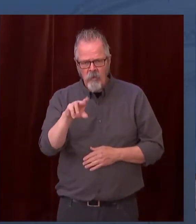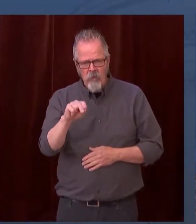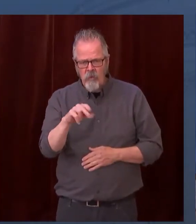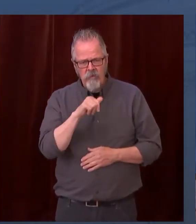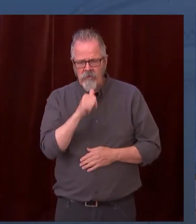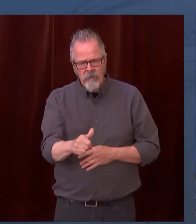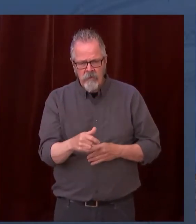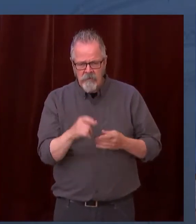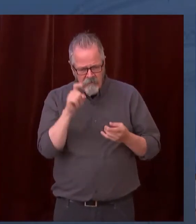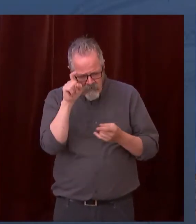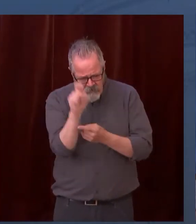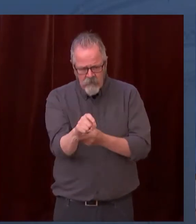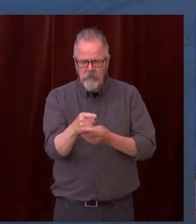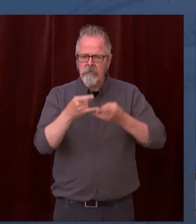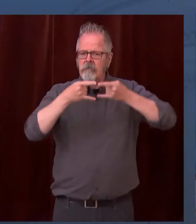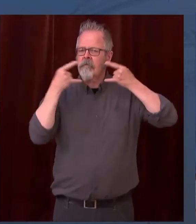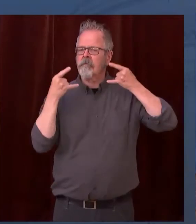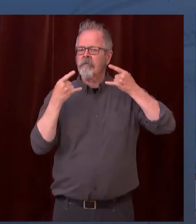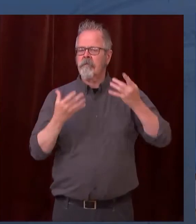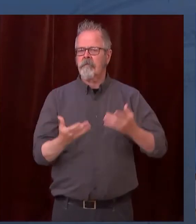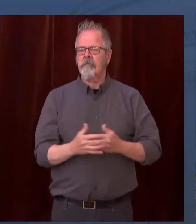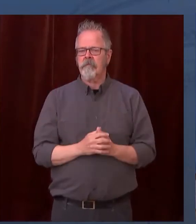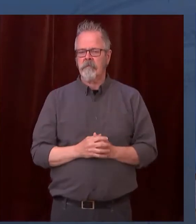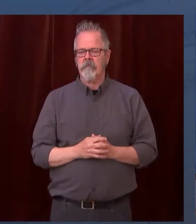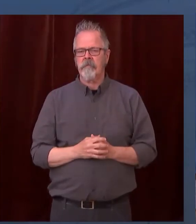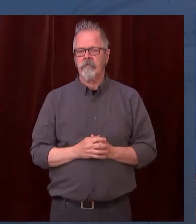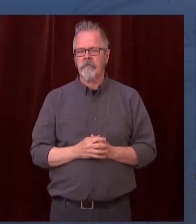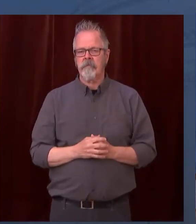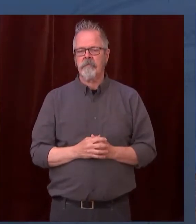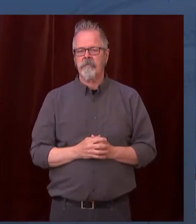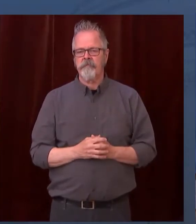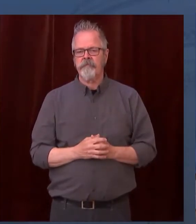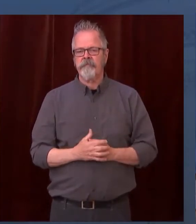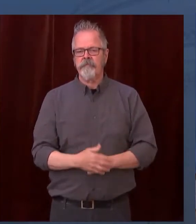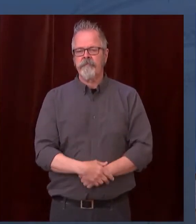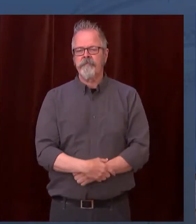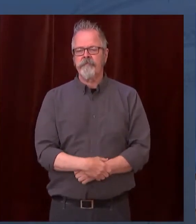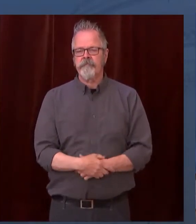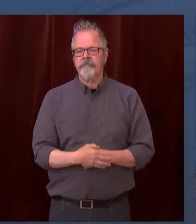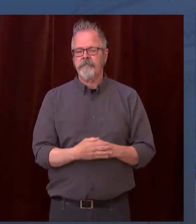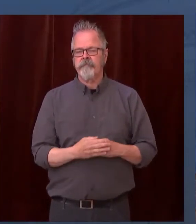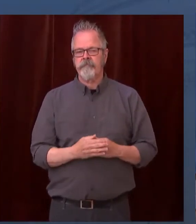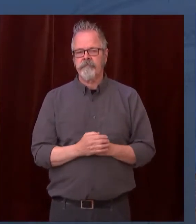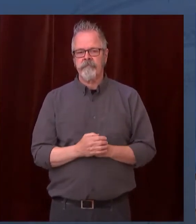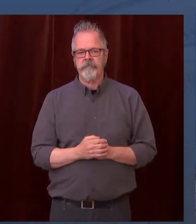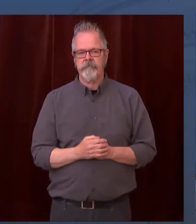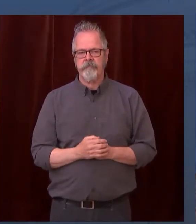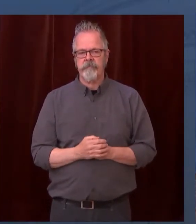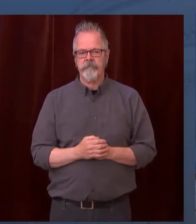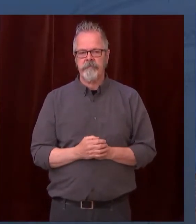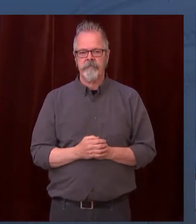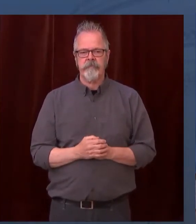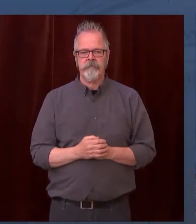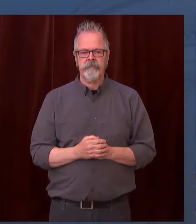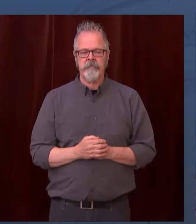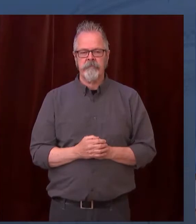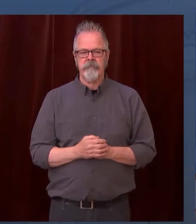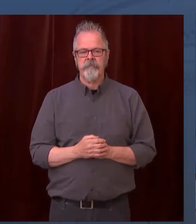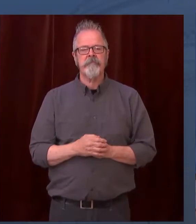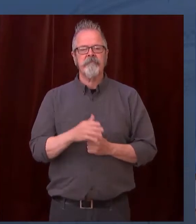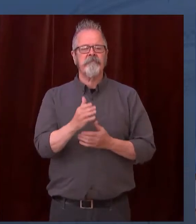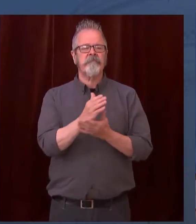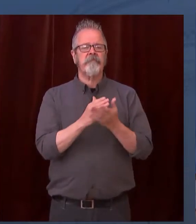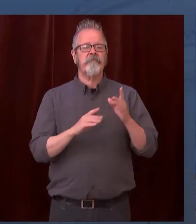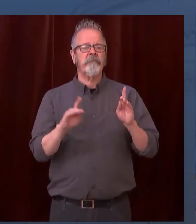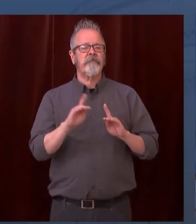that happens. Now, for those who say this is not a problem, anyone who works in a hospital will tell